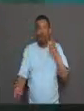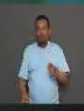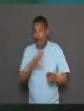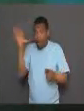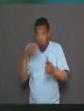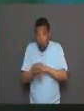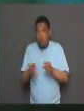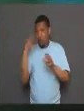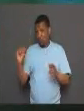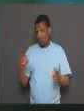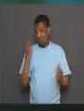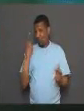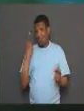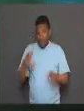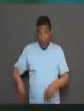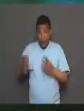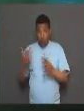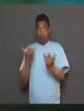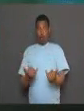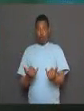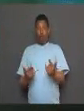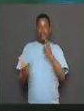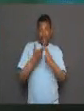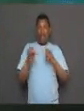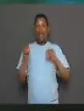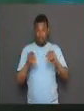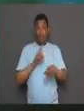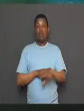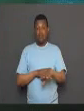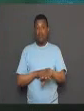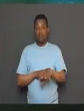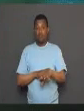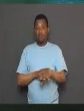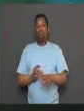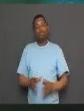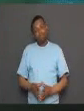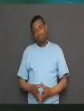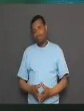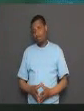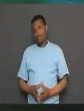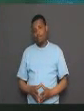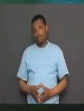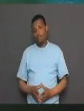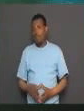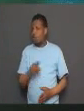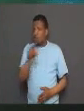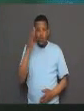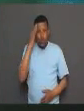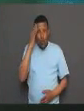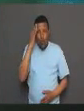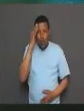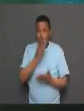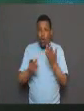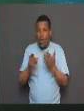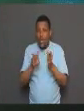Students, it is time for our second activity. Do you know someone